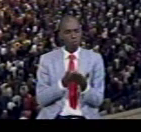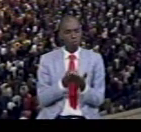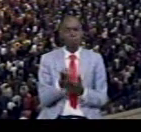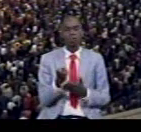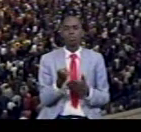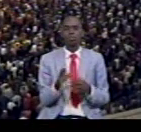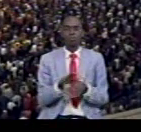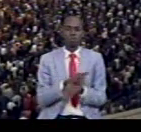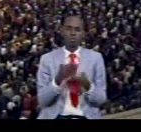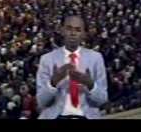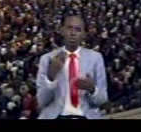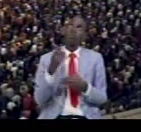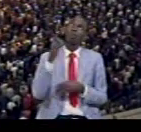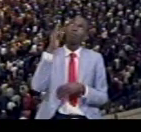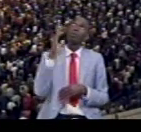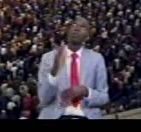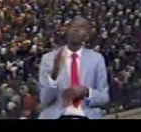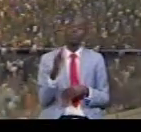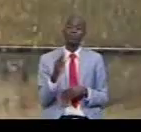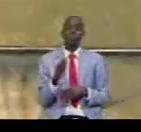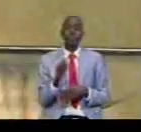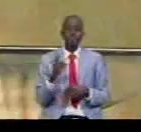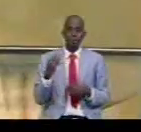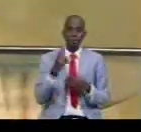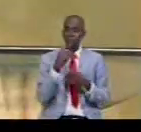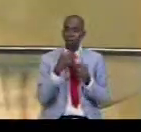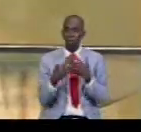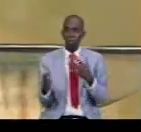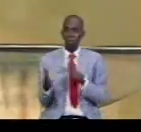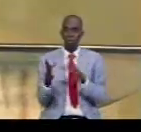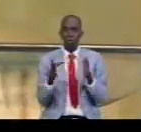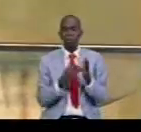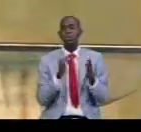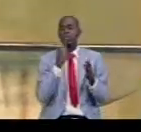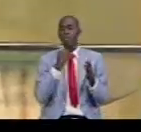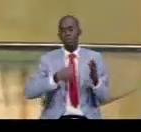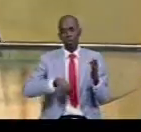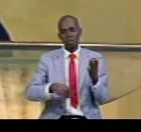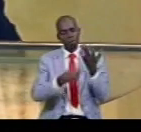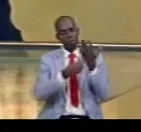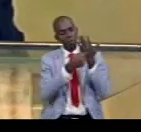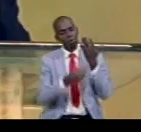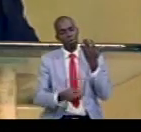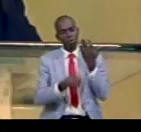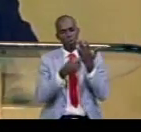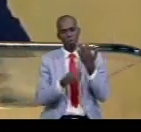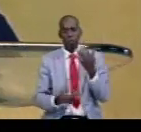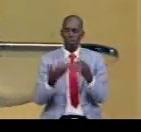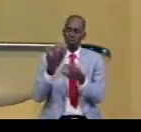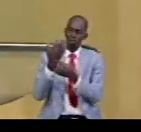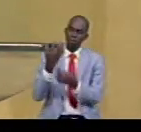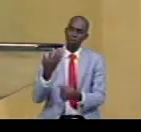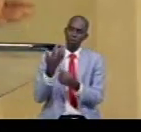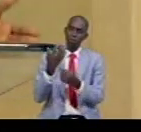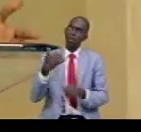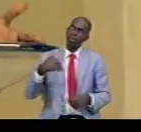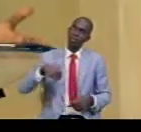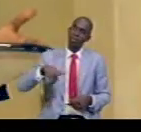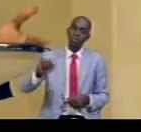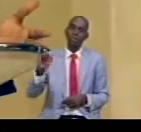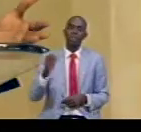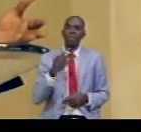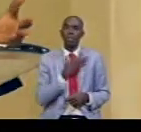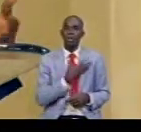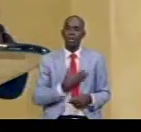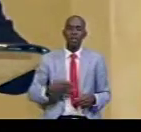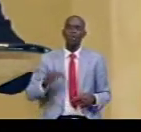where you are there. The blood is still flowing from Calvary today. His blood is still flowing, and it's flowing by the side where